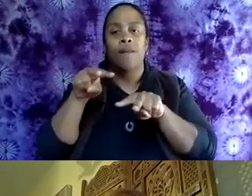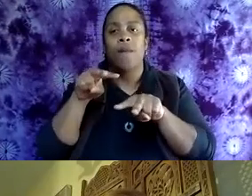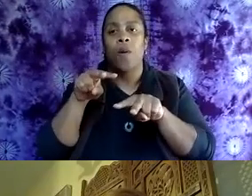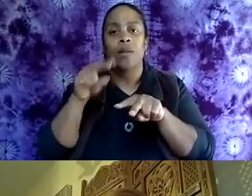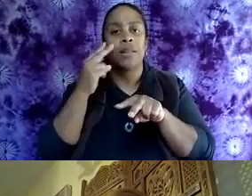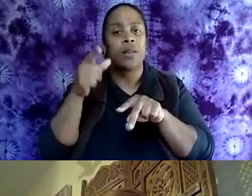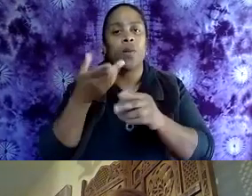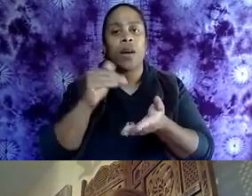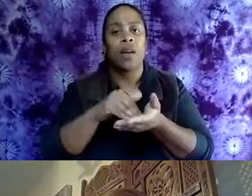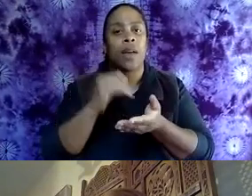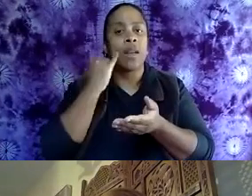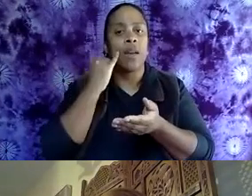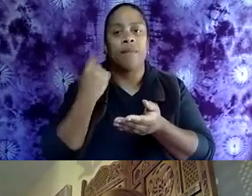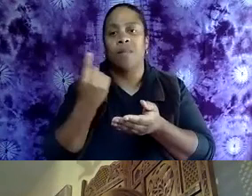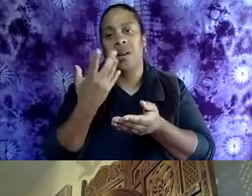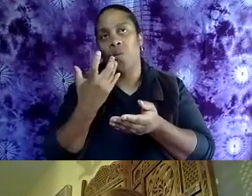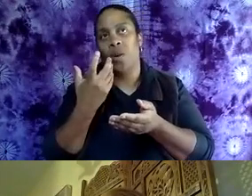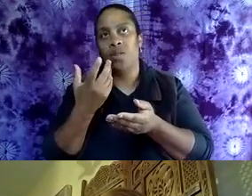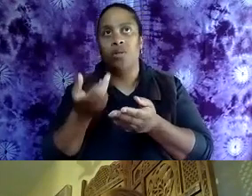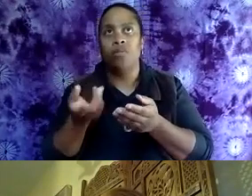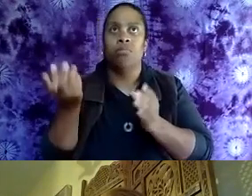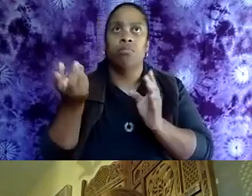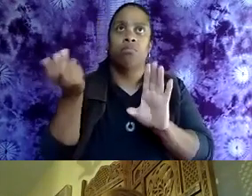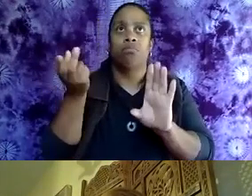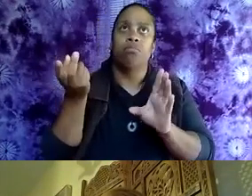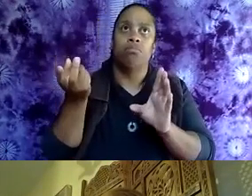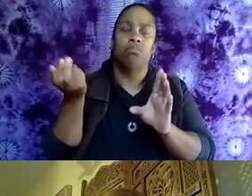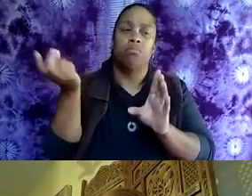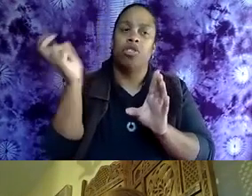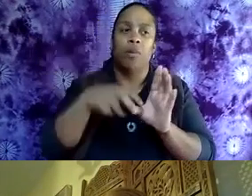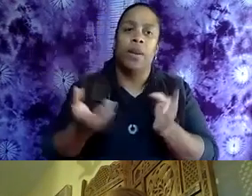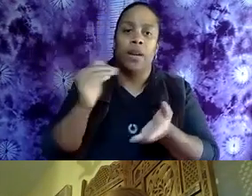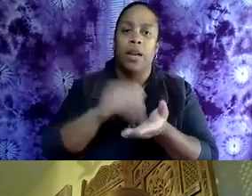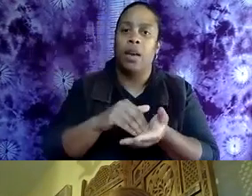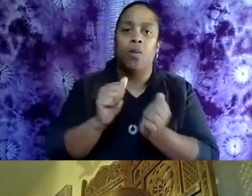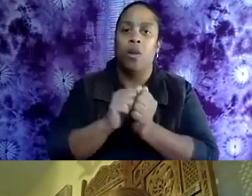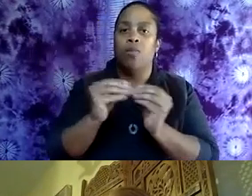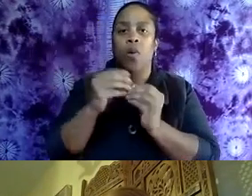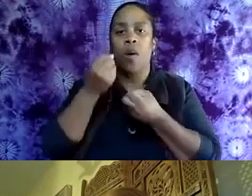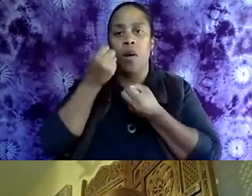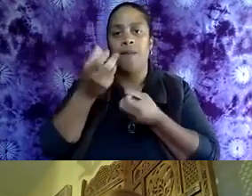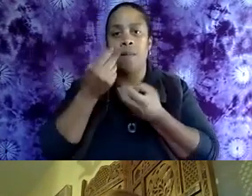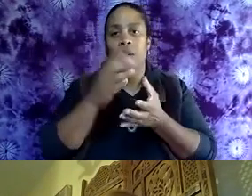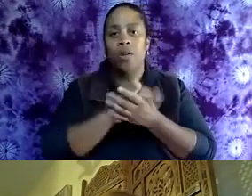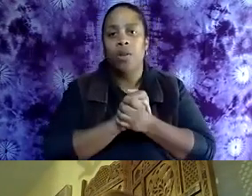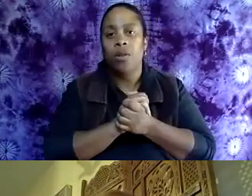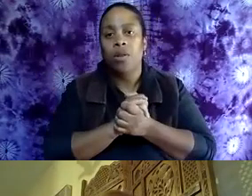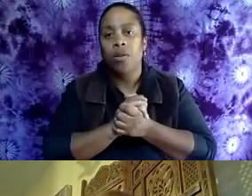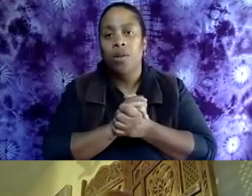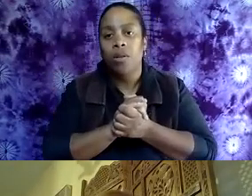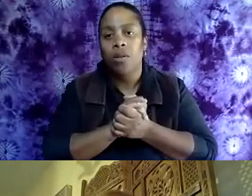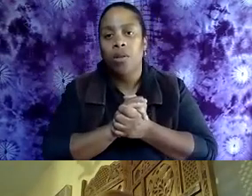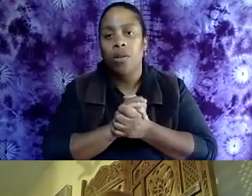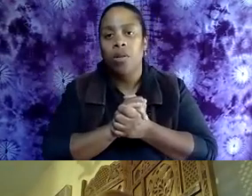if any of you want to jump into, I say, one of my events, a deeper dive with others on a spiritual journey, on a personal growth journey, I'm